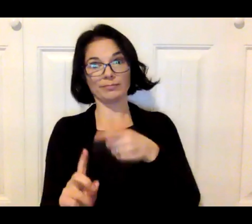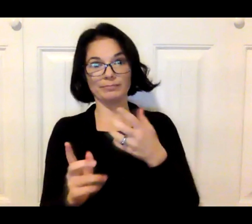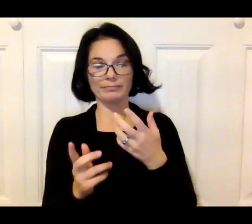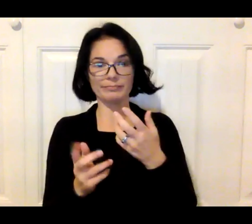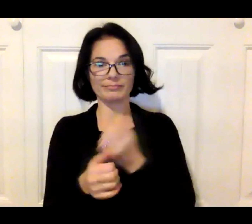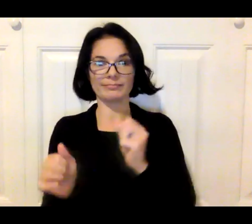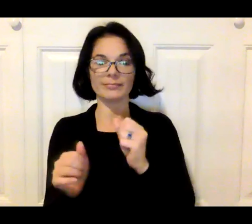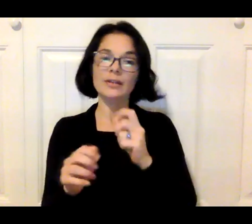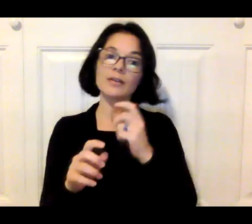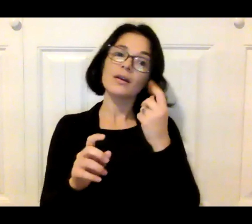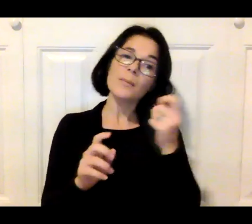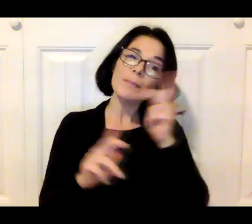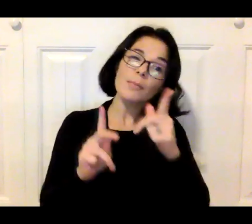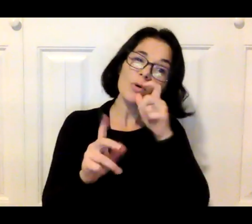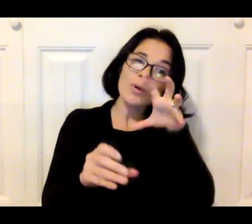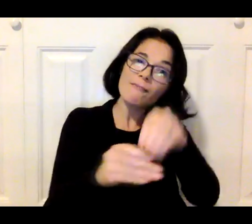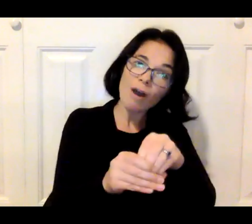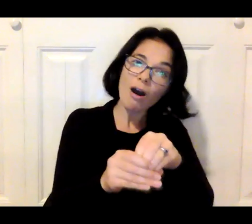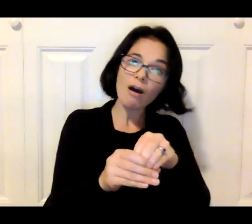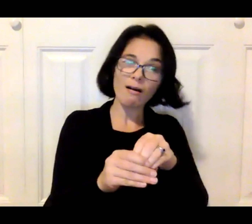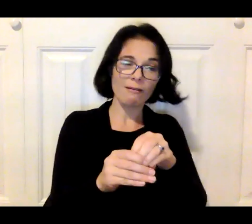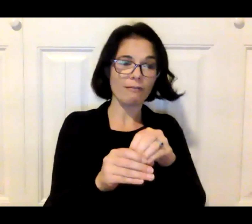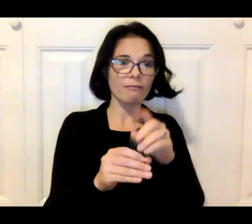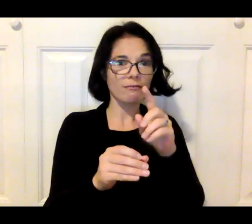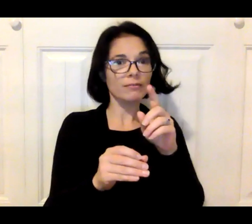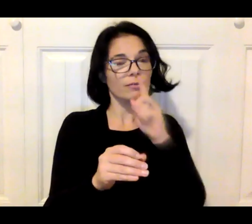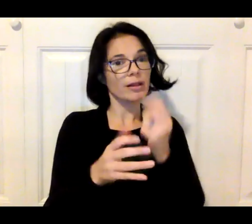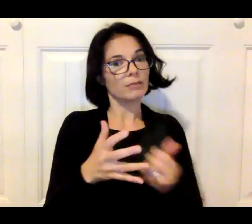is top priority, like Donna said.